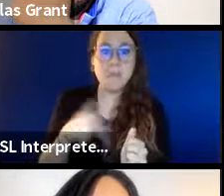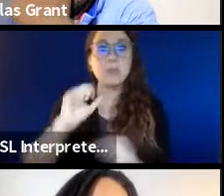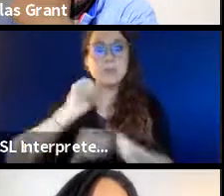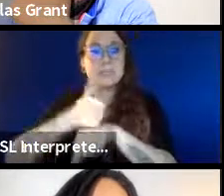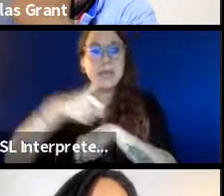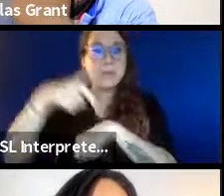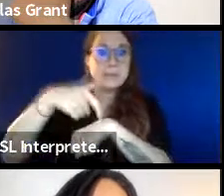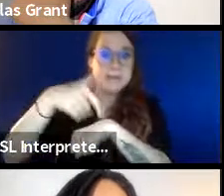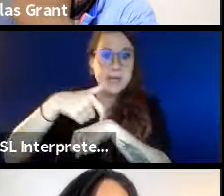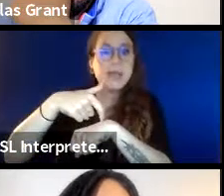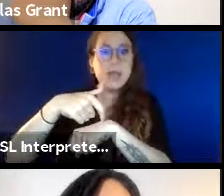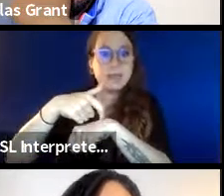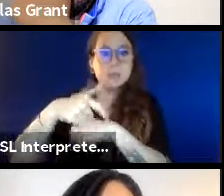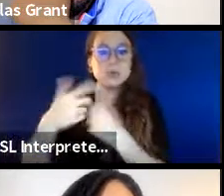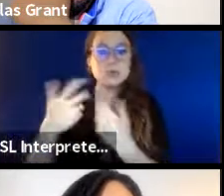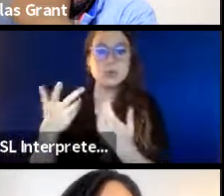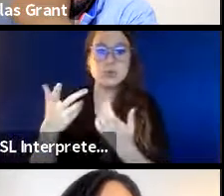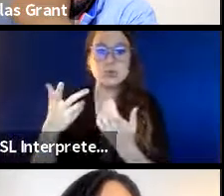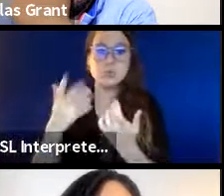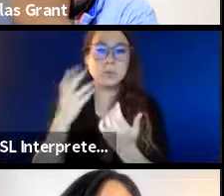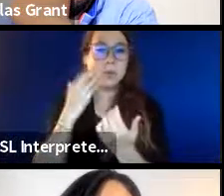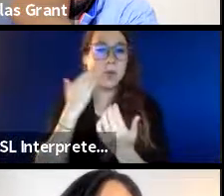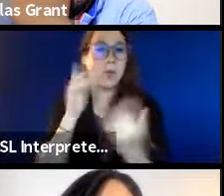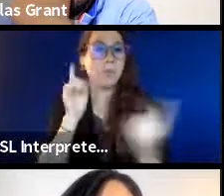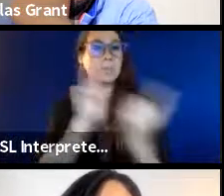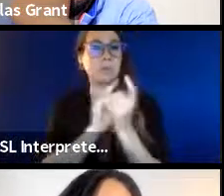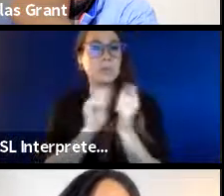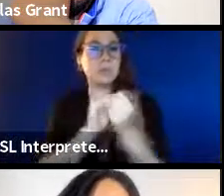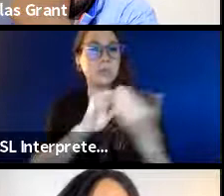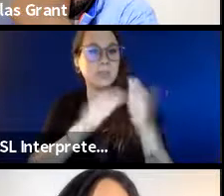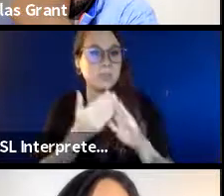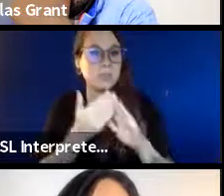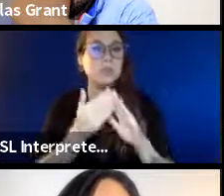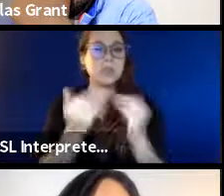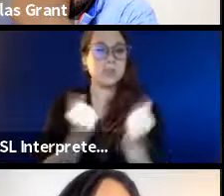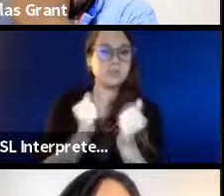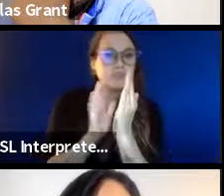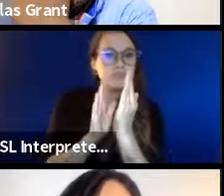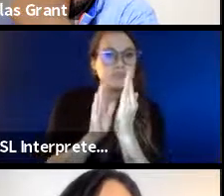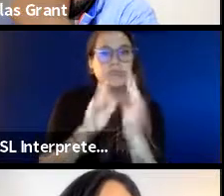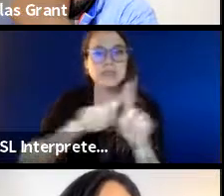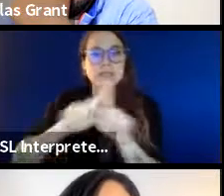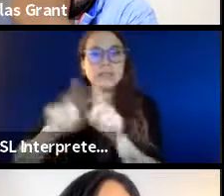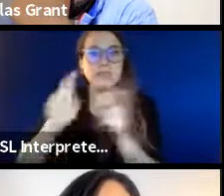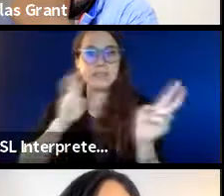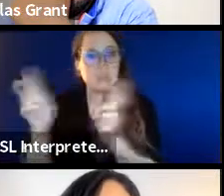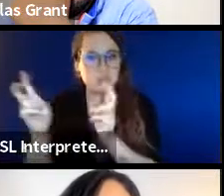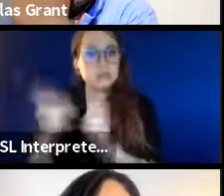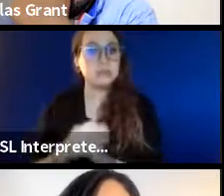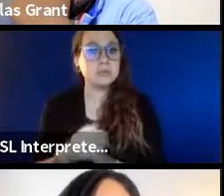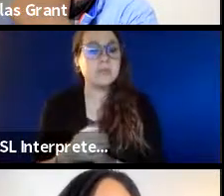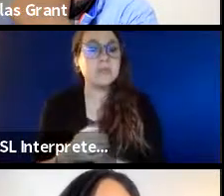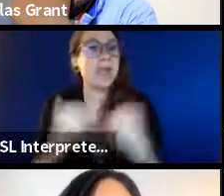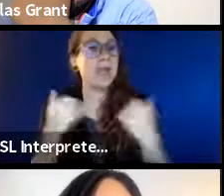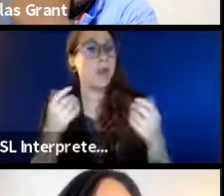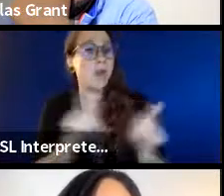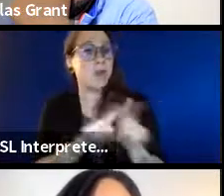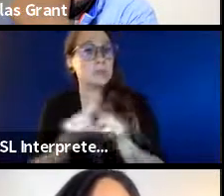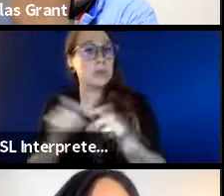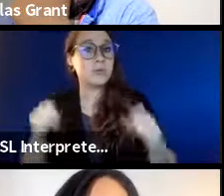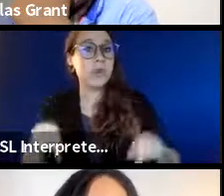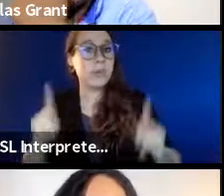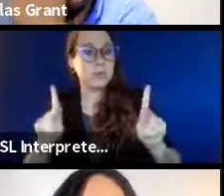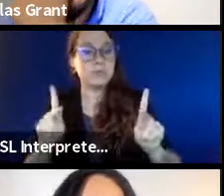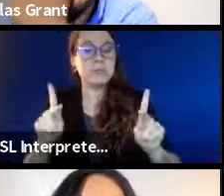time to, you know, meet with the community and address the issues, and also use that as an opportunity to educate the